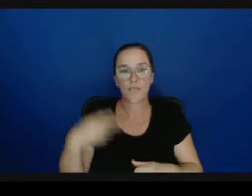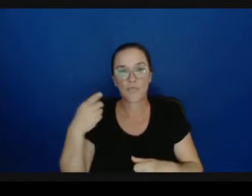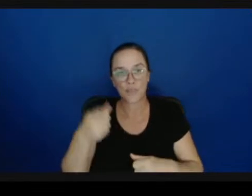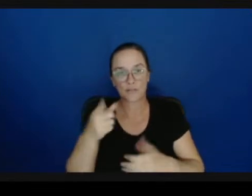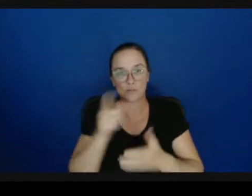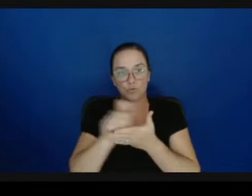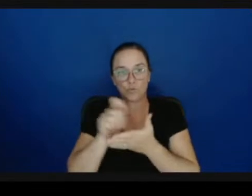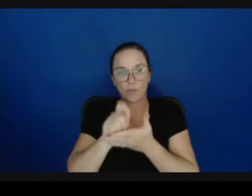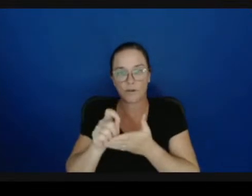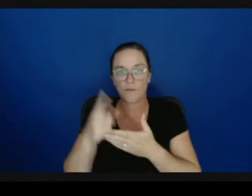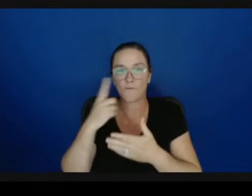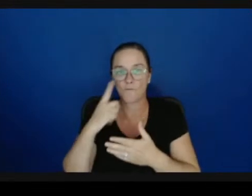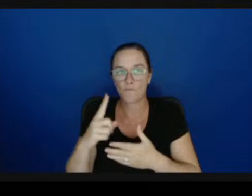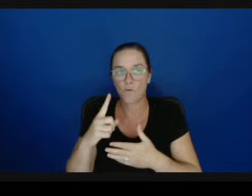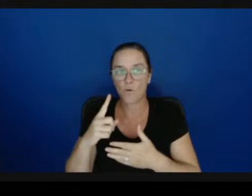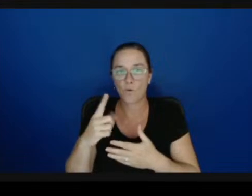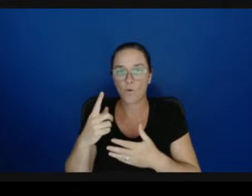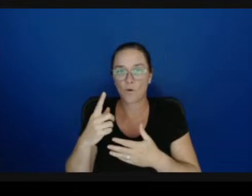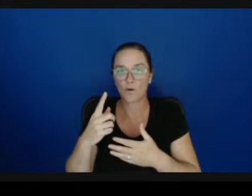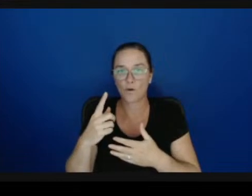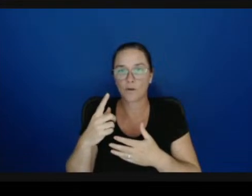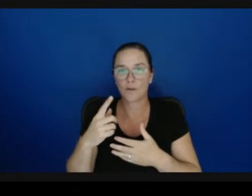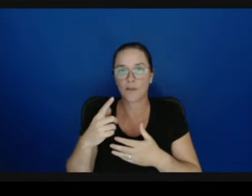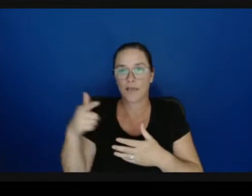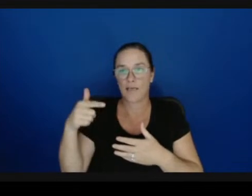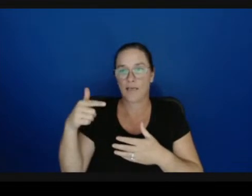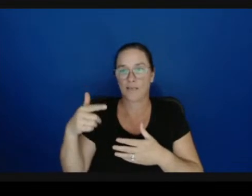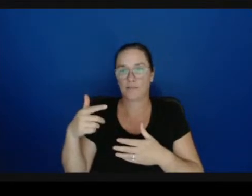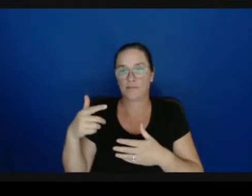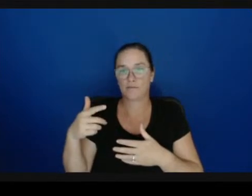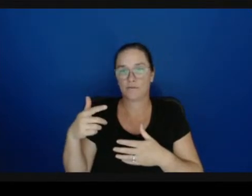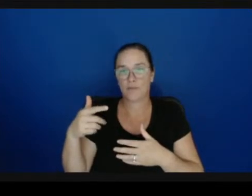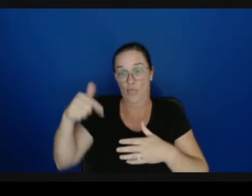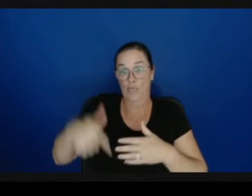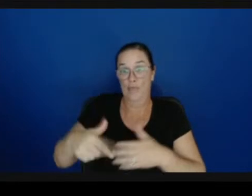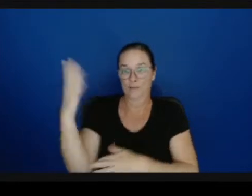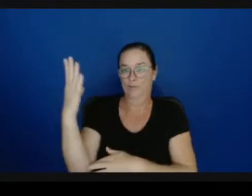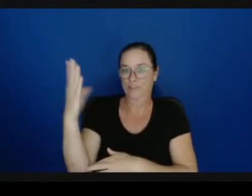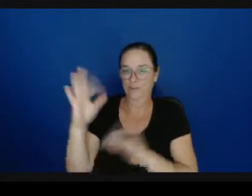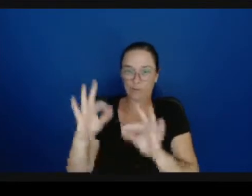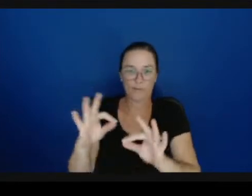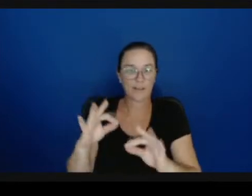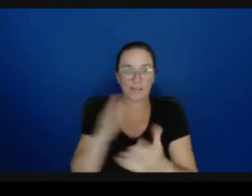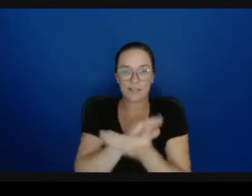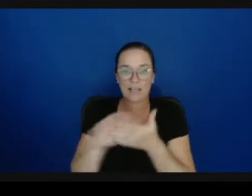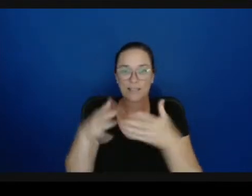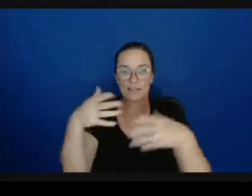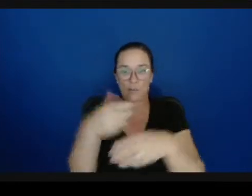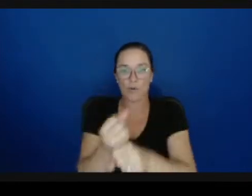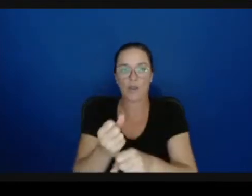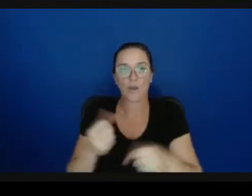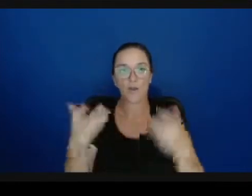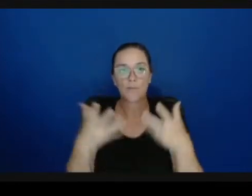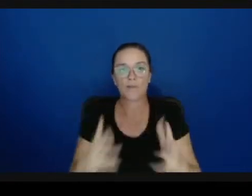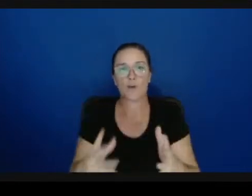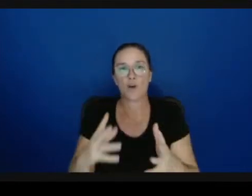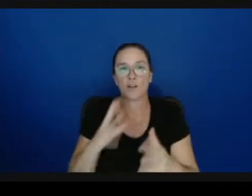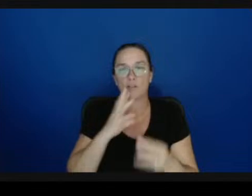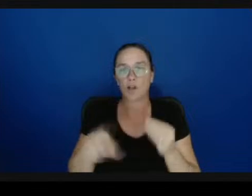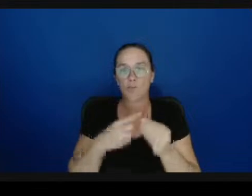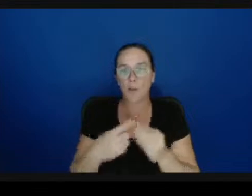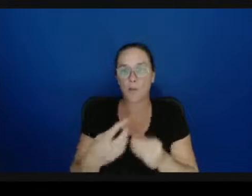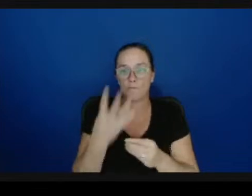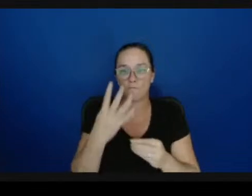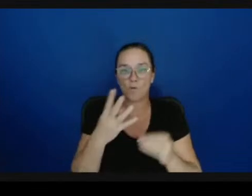written for the theme that I had prepared ahead of time for our presentation today. So this is going to be a nice little summary for us. We've already talked about this already. The 4 phases of